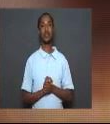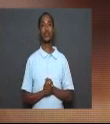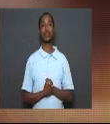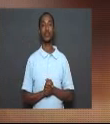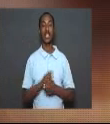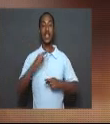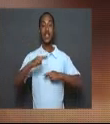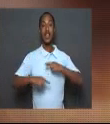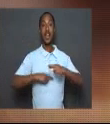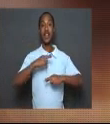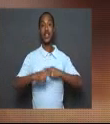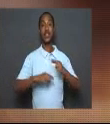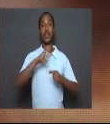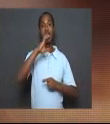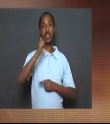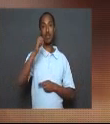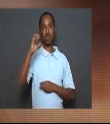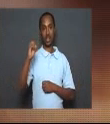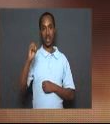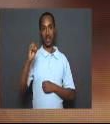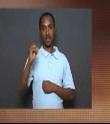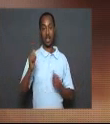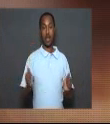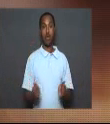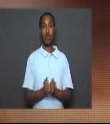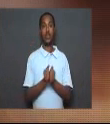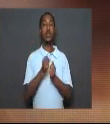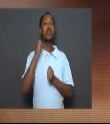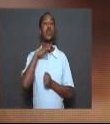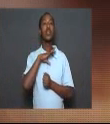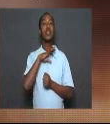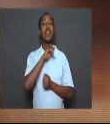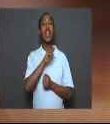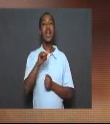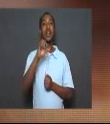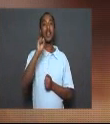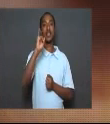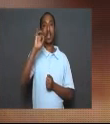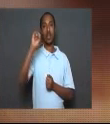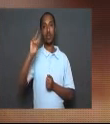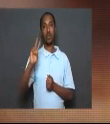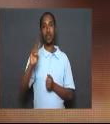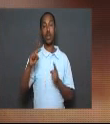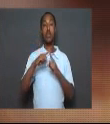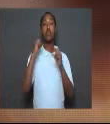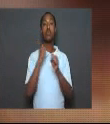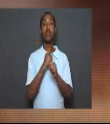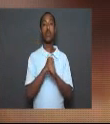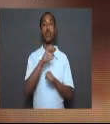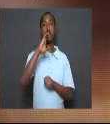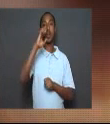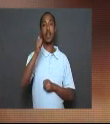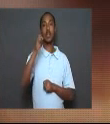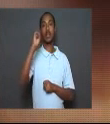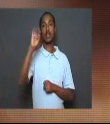The reaction of calcium oxide with impurities like silica to form calcium